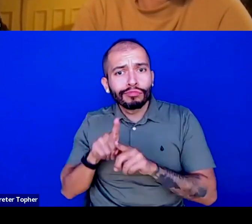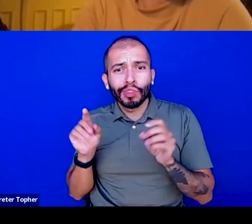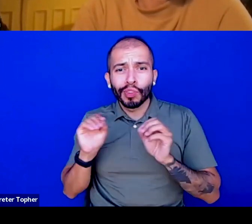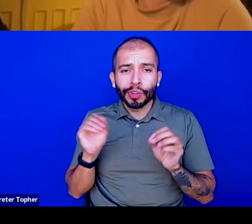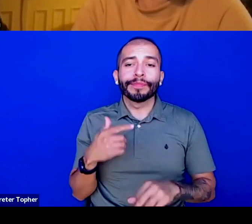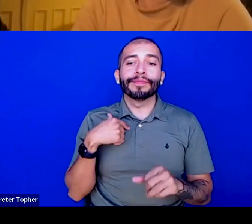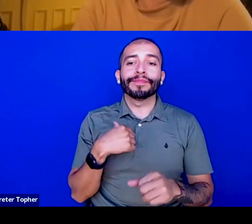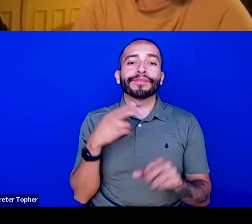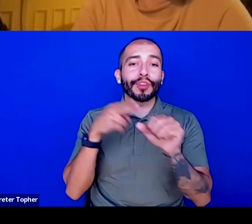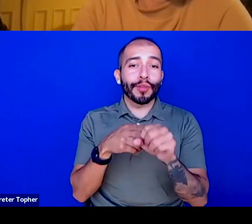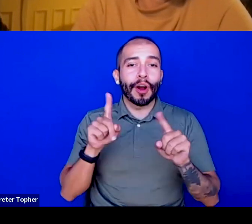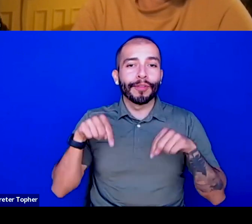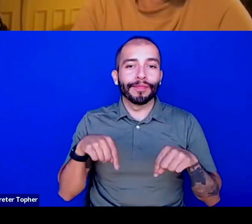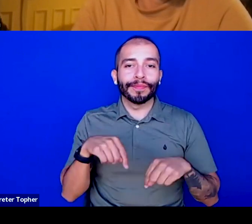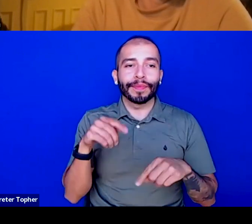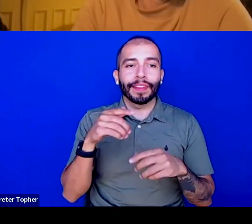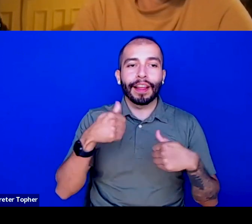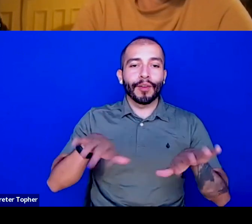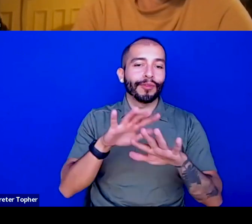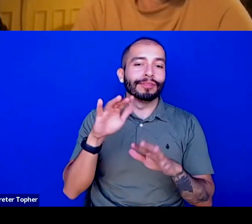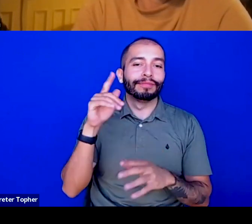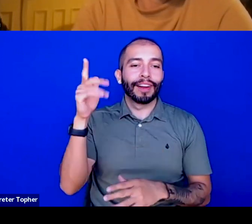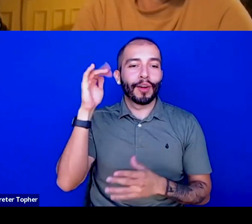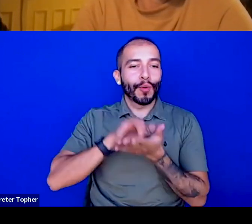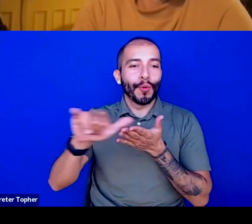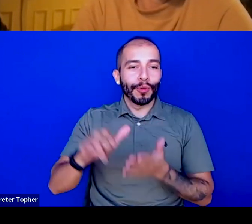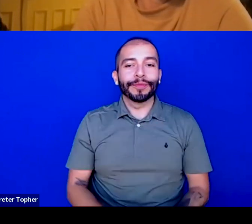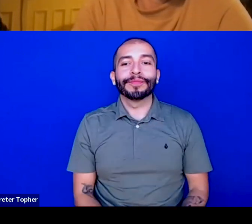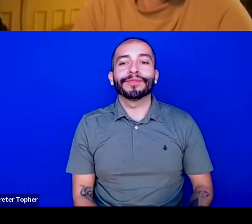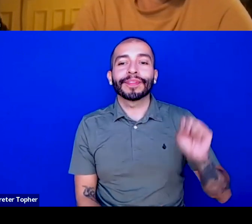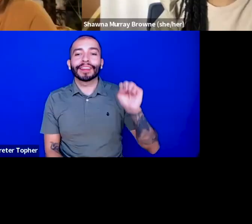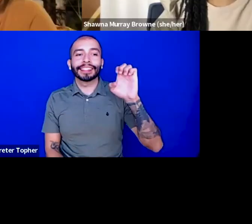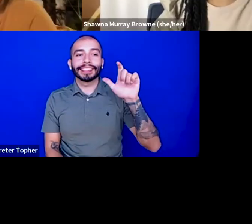This is Selima. Thanks so much, Yana. Next, Idil.